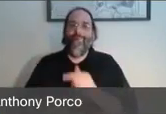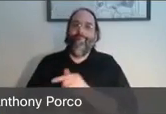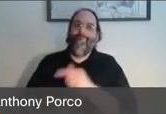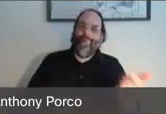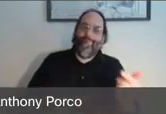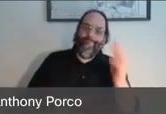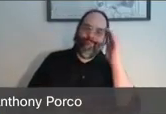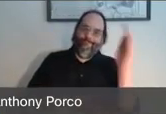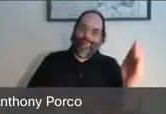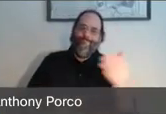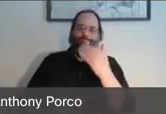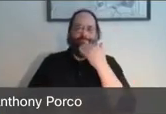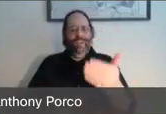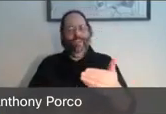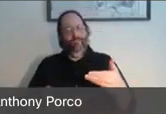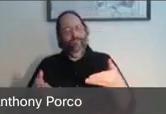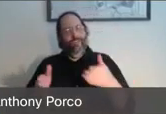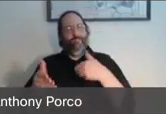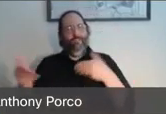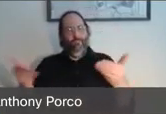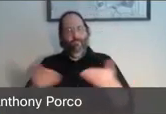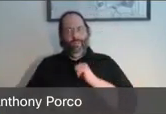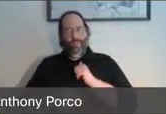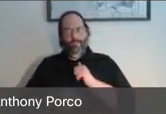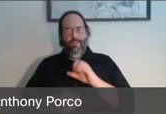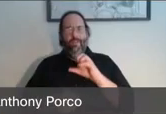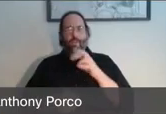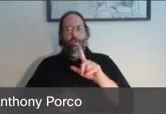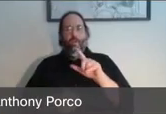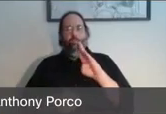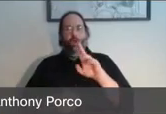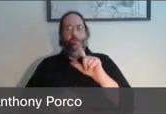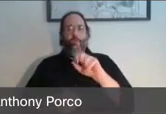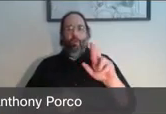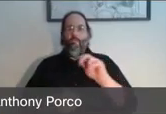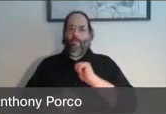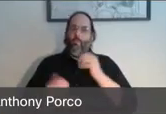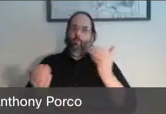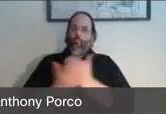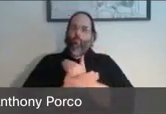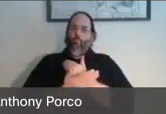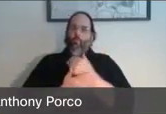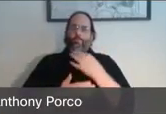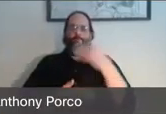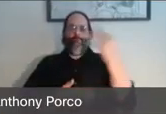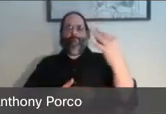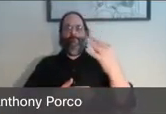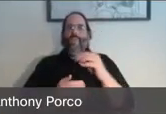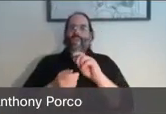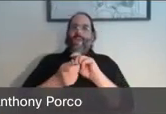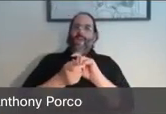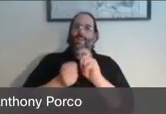Hello, and thank you for allowing me to introduce myself. My name is Cheryl Butler, and I am the newly appointed Adaptive Equipment